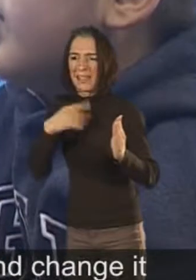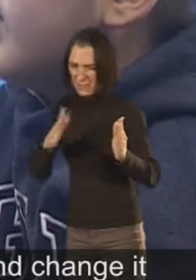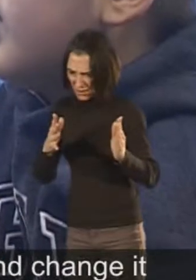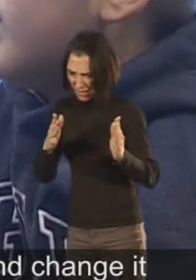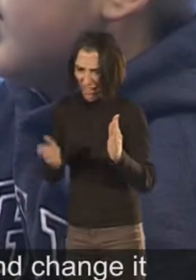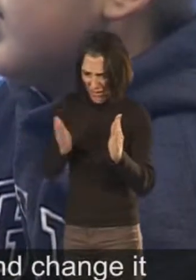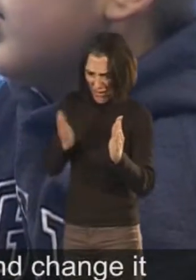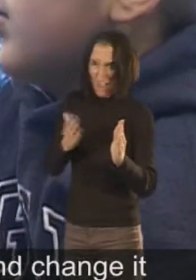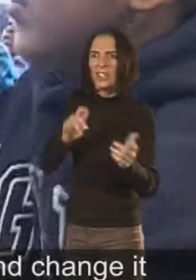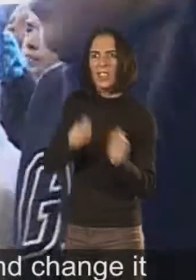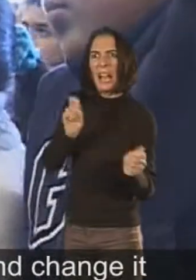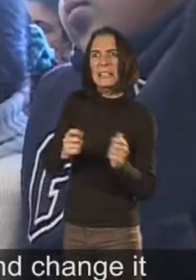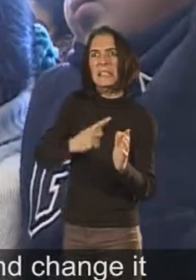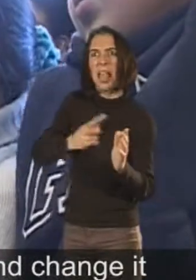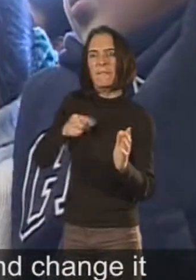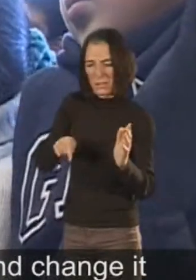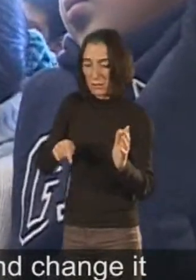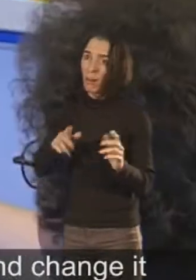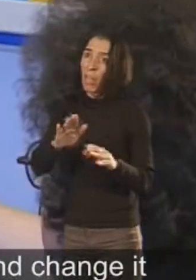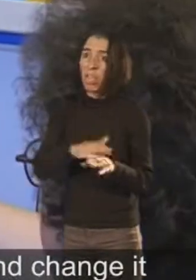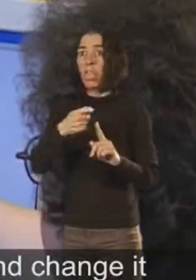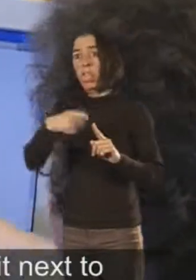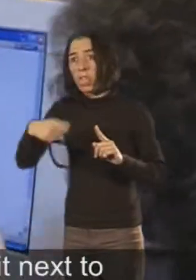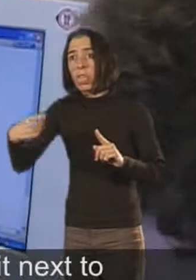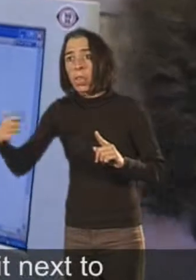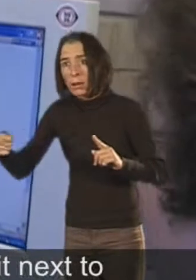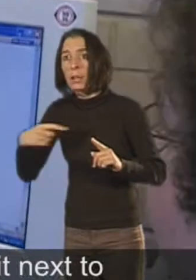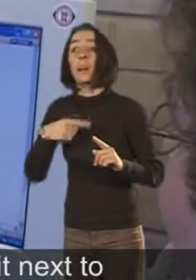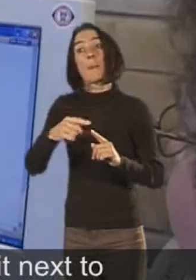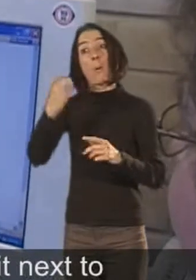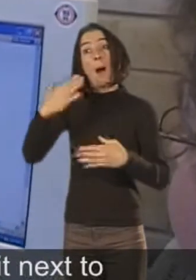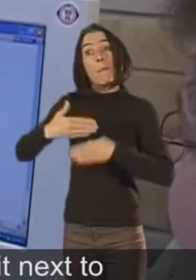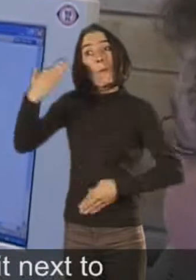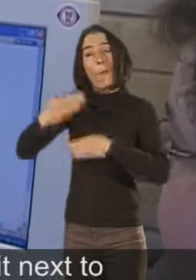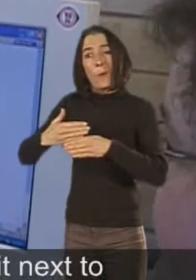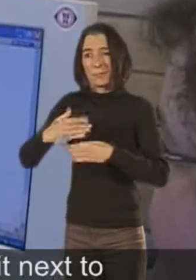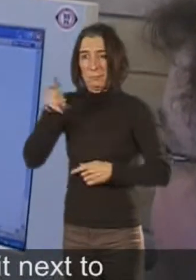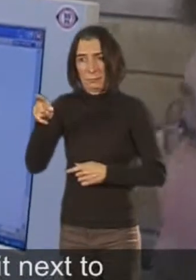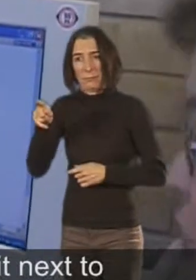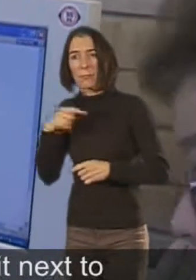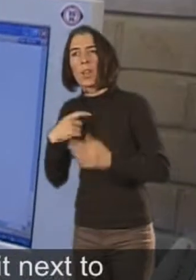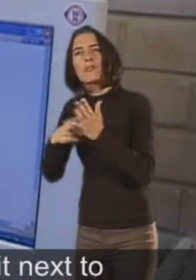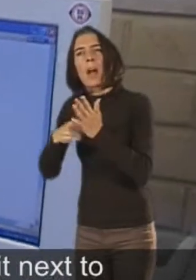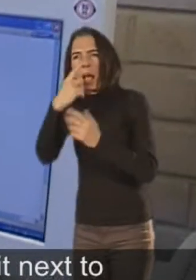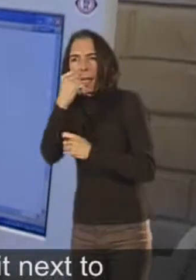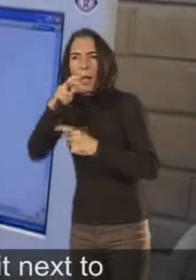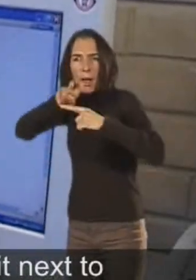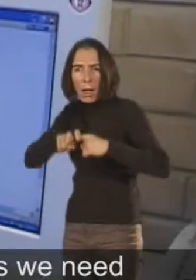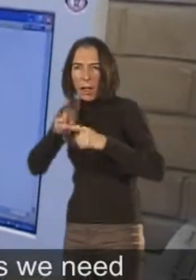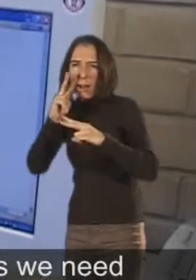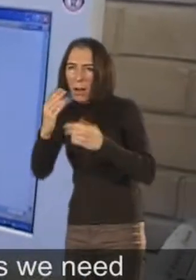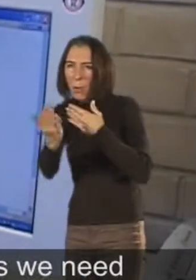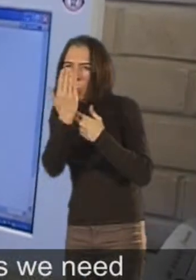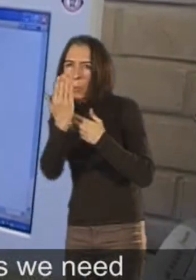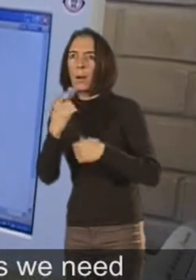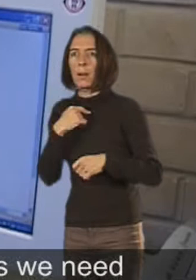to go back and change it themselves, and so it'd be a longer process. With the whiteboard, Rihanna can sit next to the monitor and she can see what the other children can see